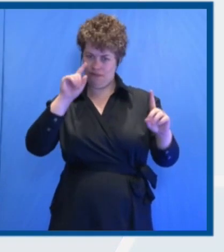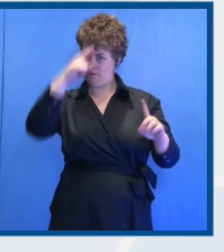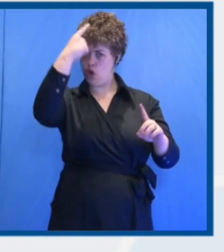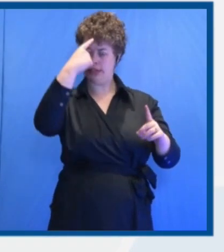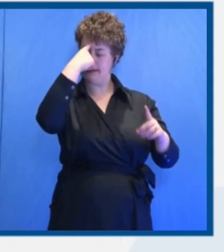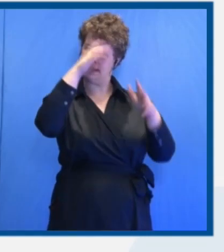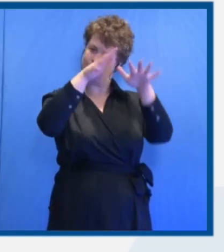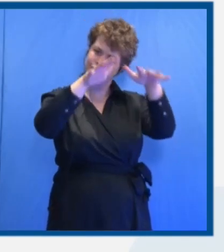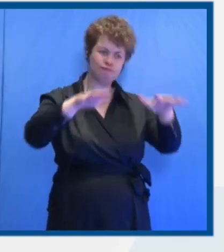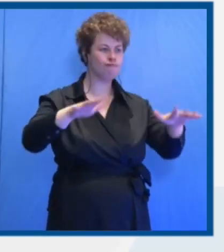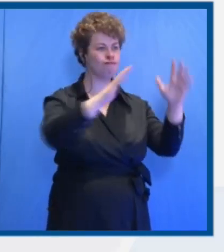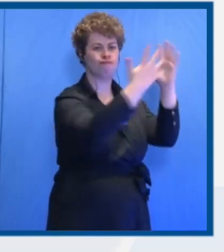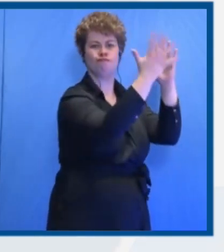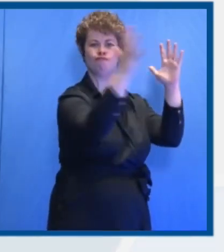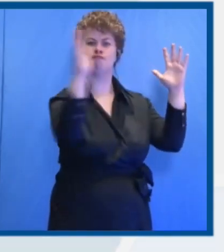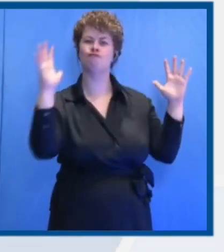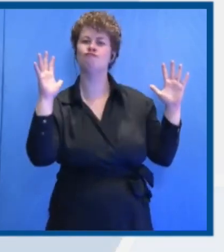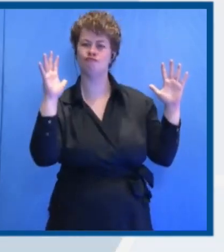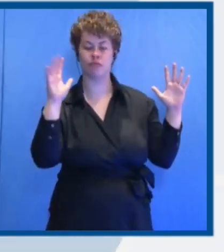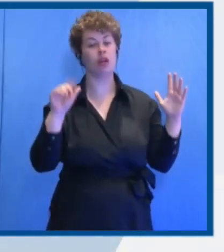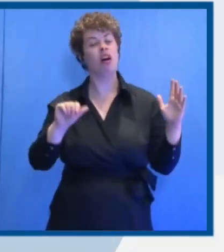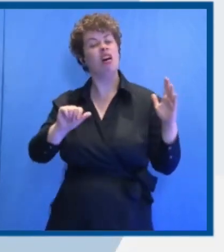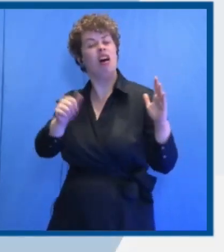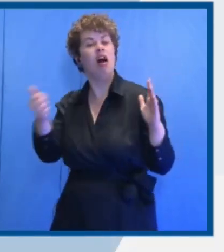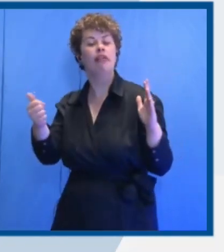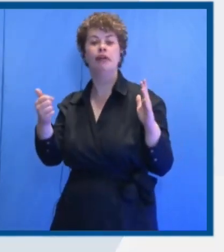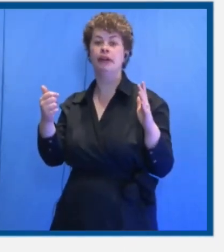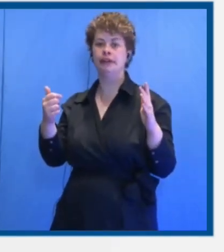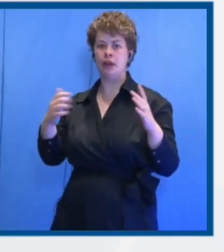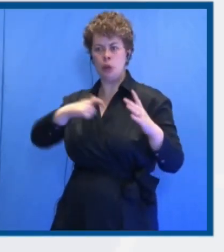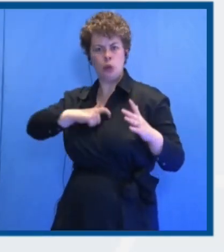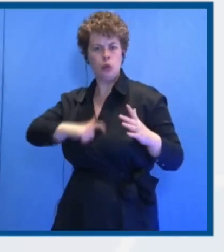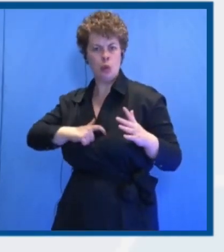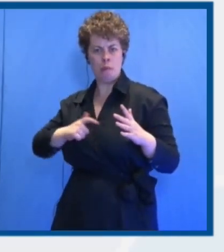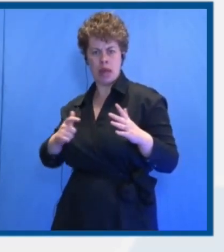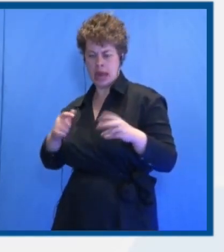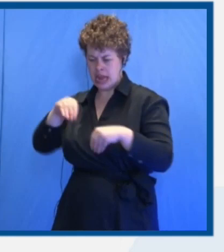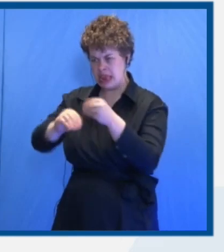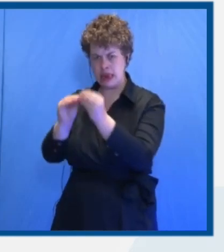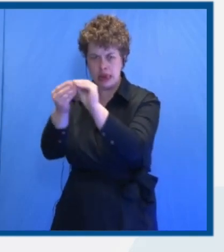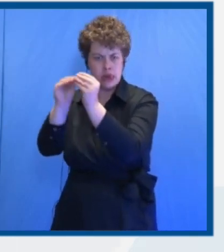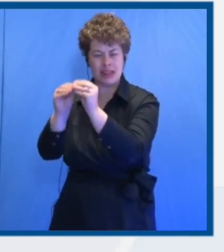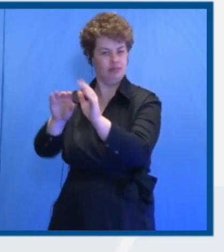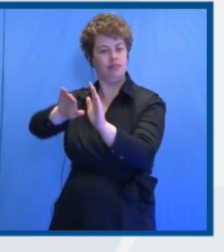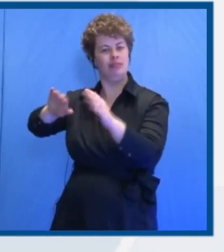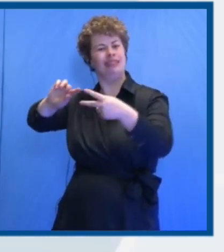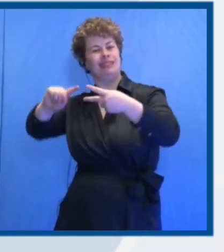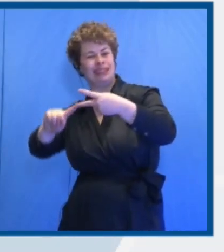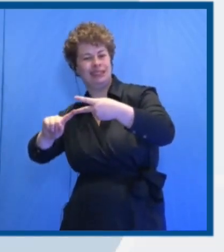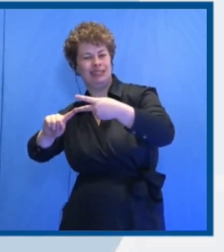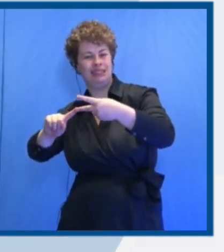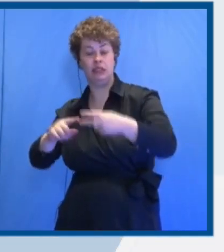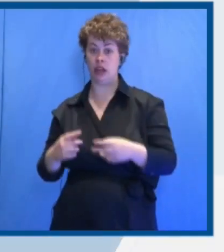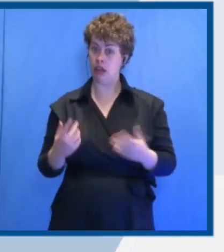conserve and restore mangroves, coral reefs, and sandy beaches. Studies have shown that these conservation and